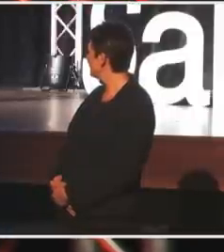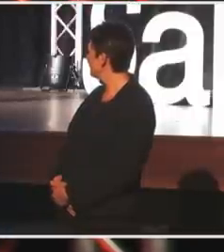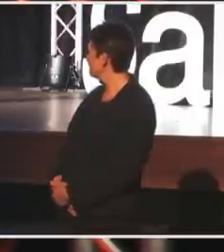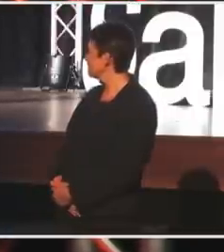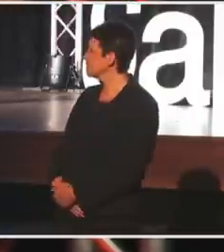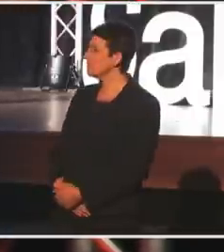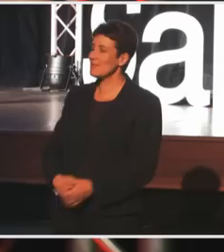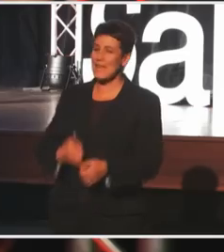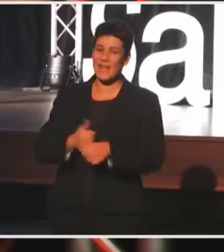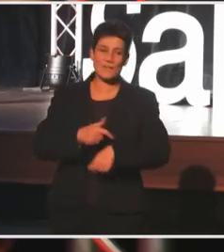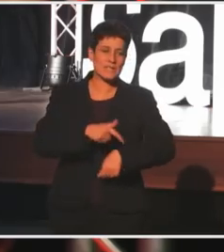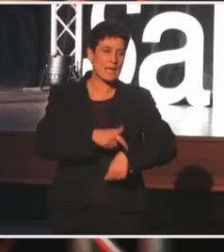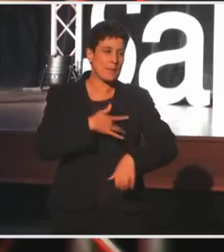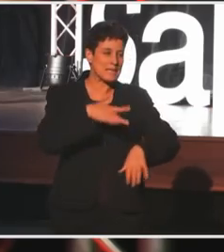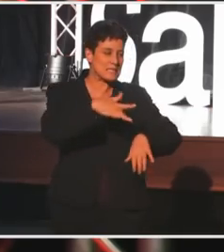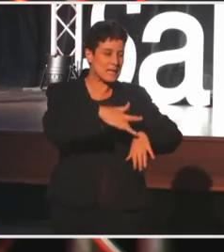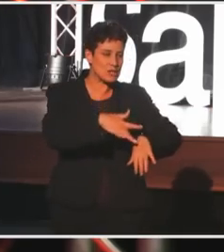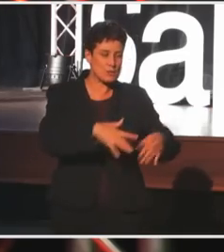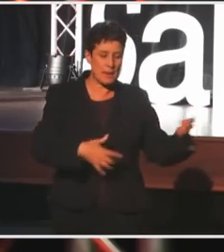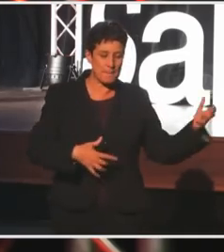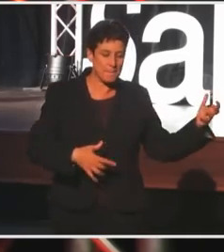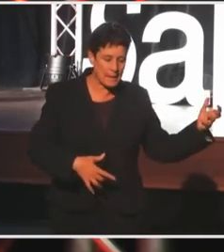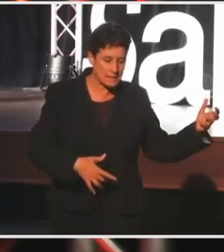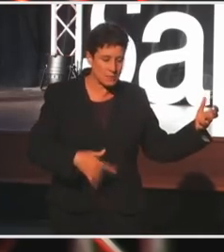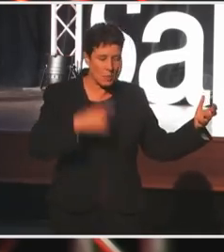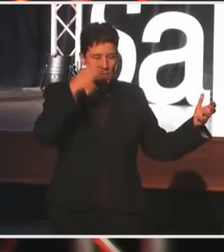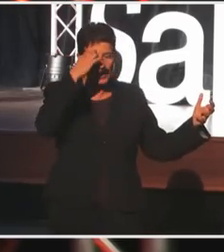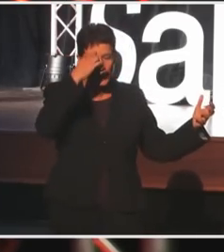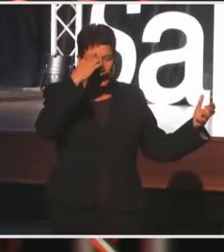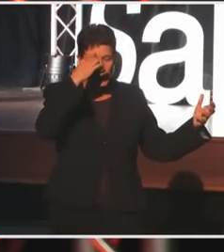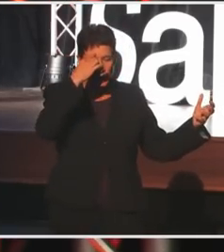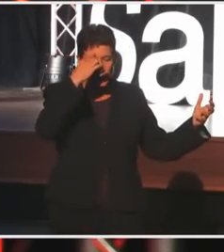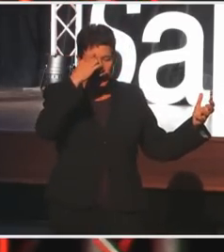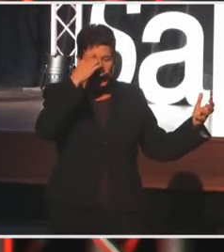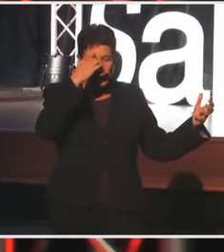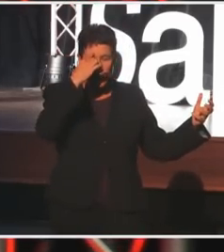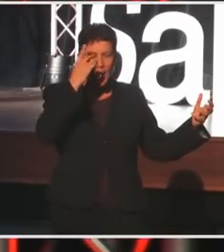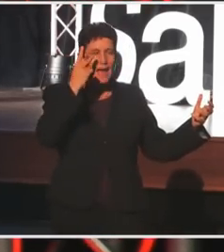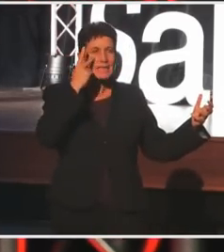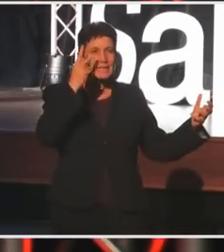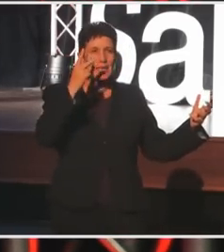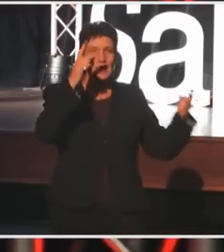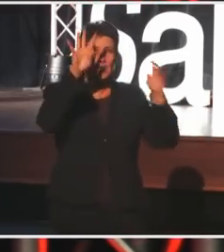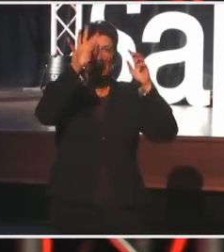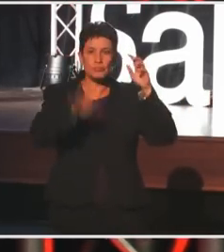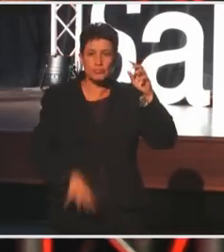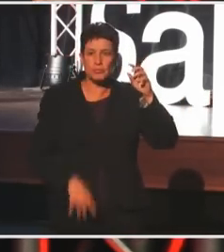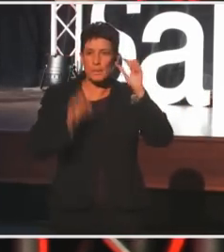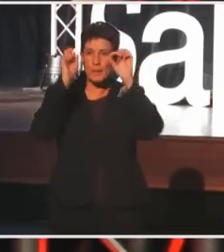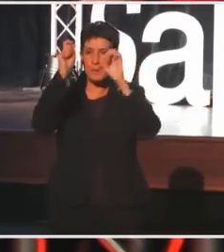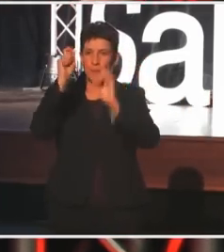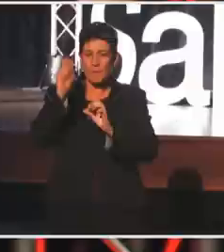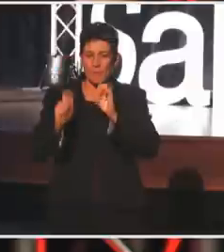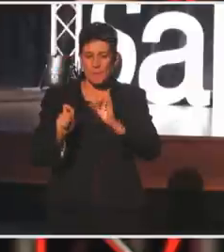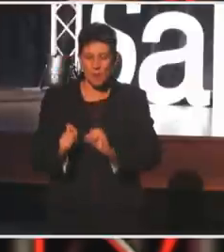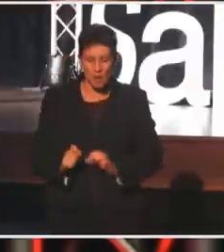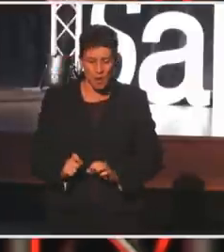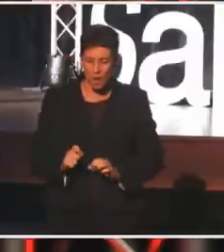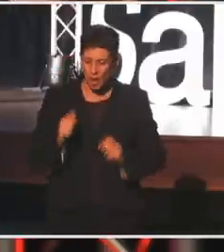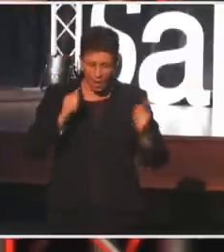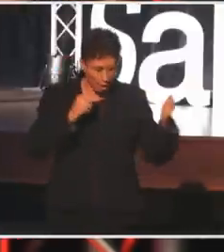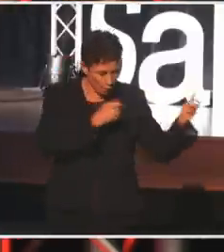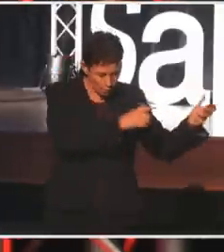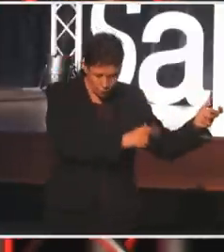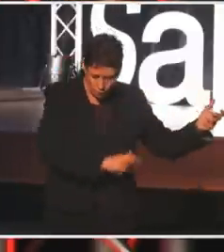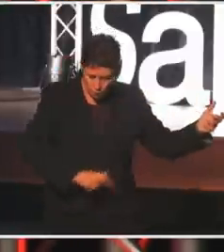Every time I touch my bass, or even think of it, I see these grids that span the entire